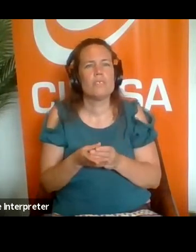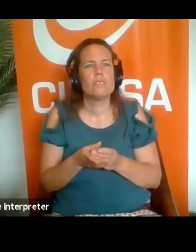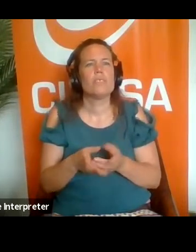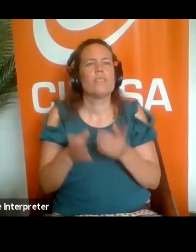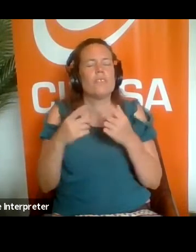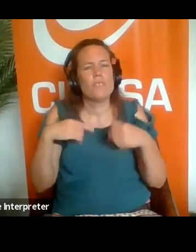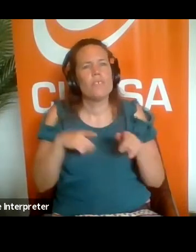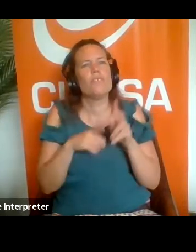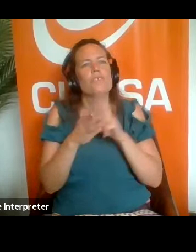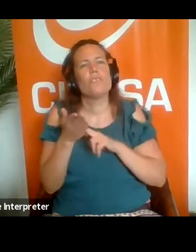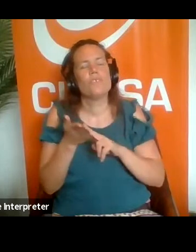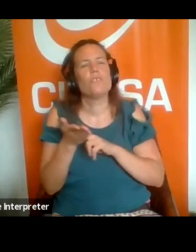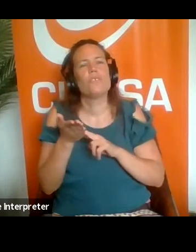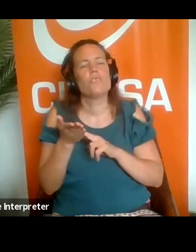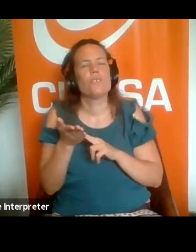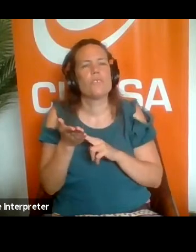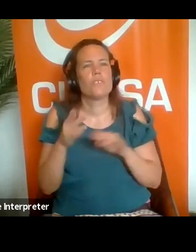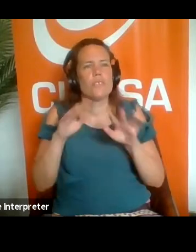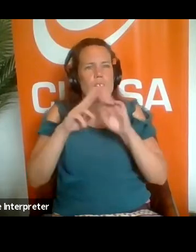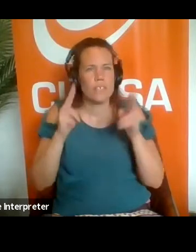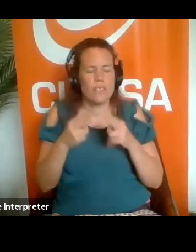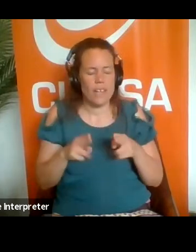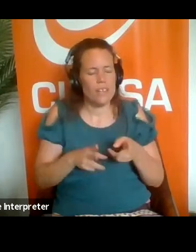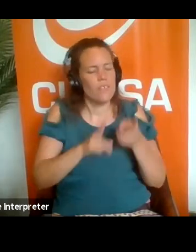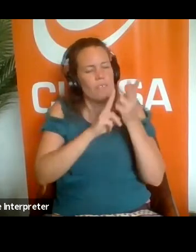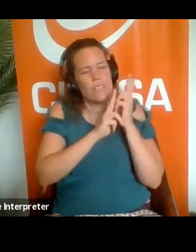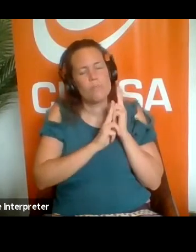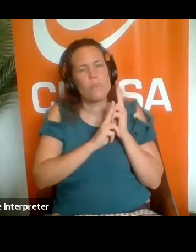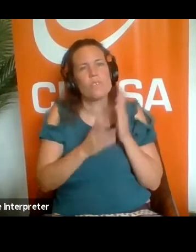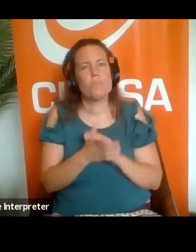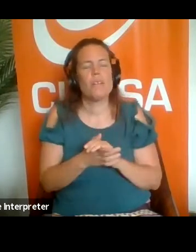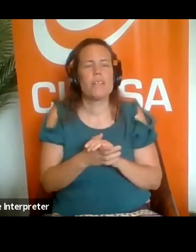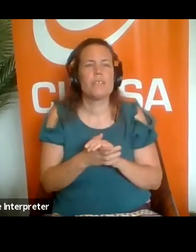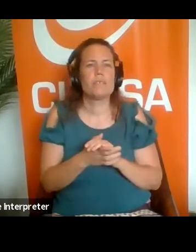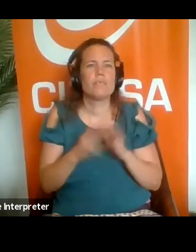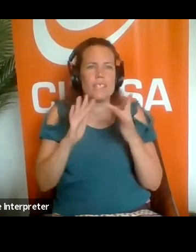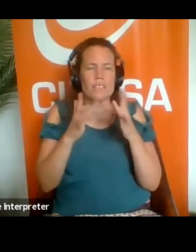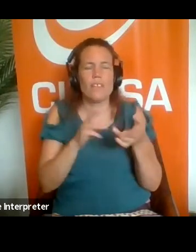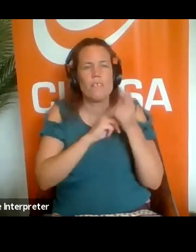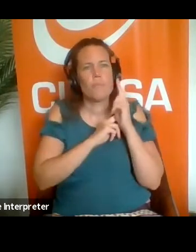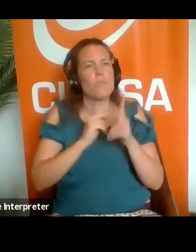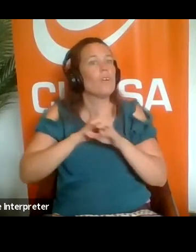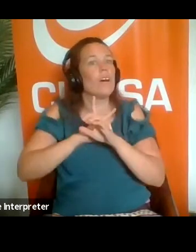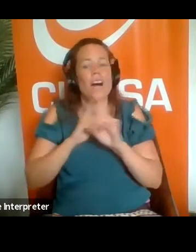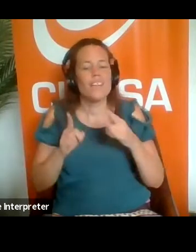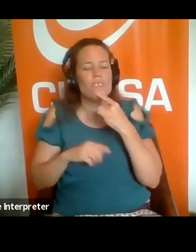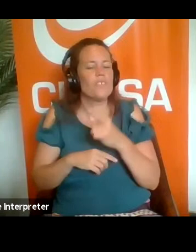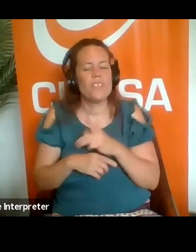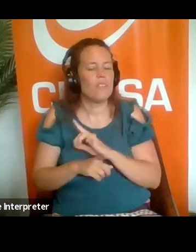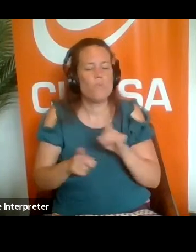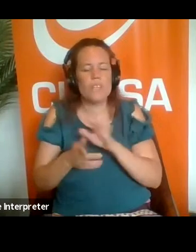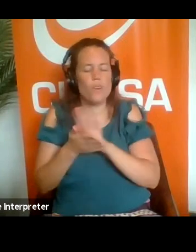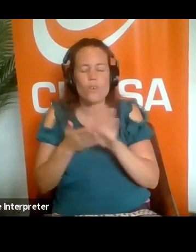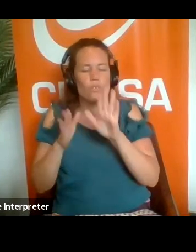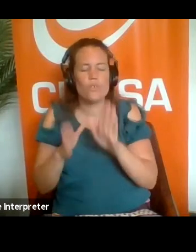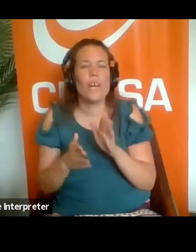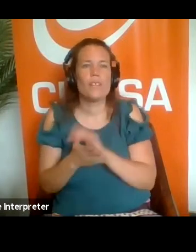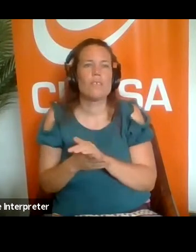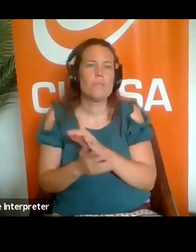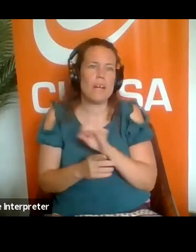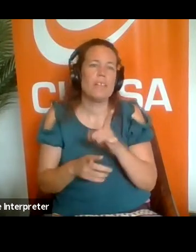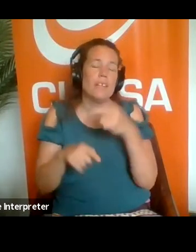so very responsibly. I insist they think, not that we don't use it that way. And I think it's